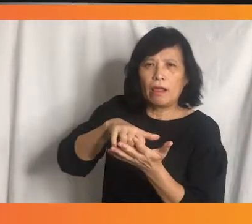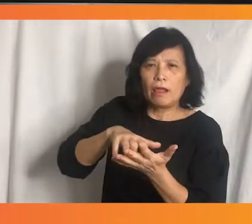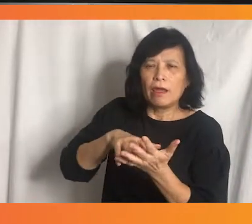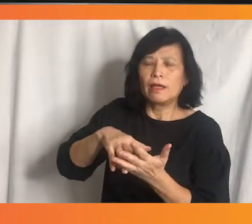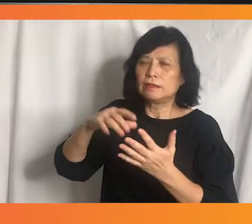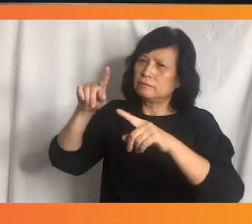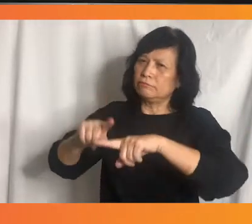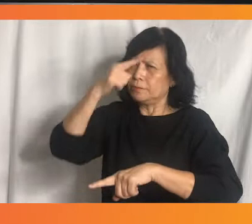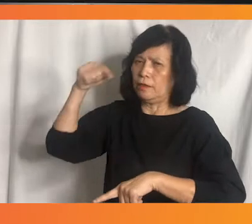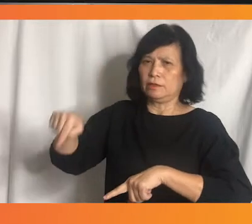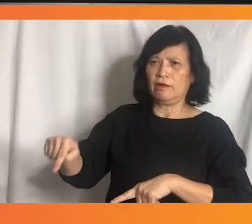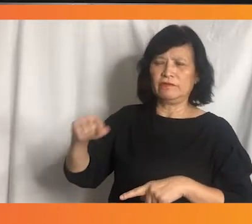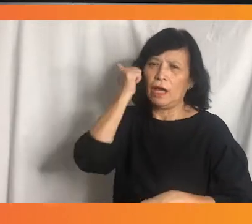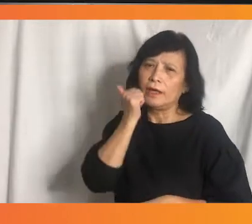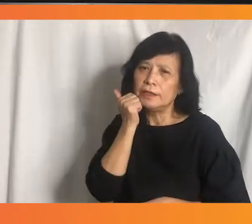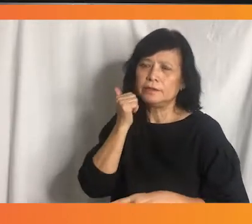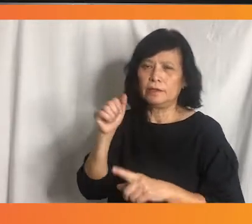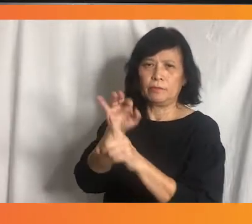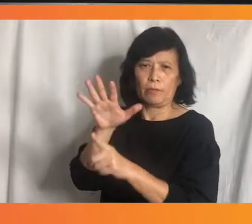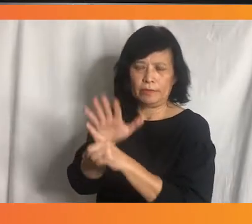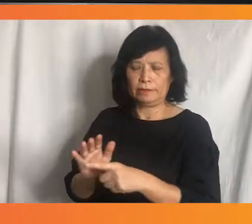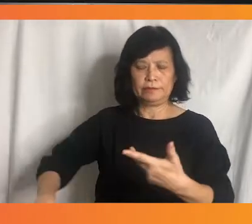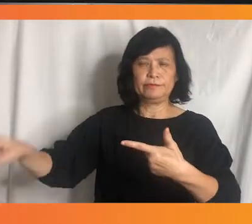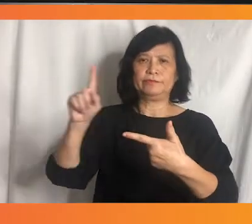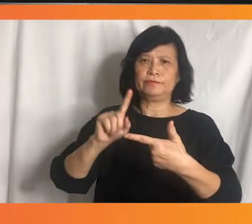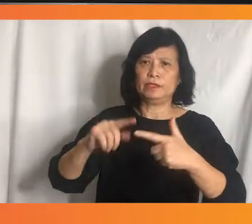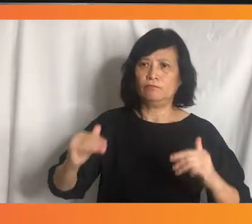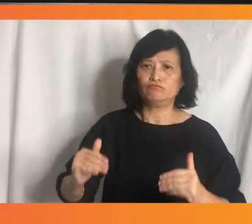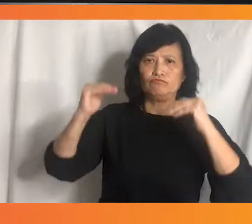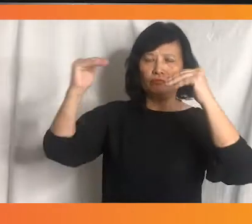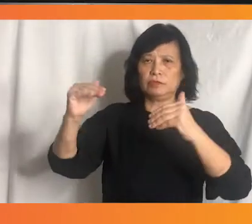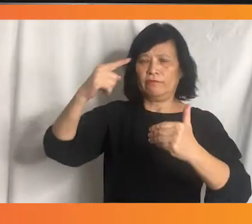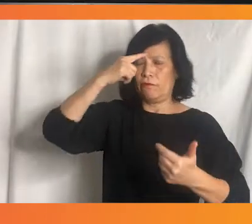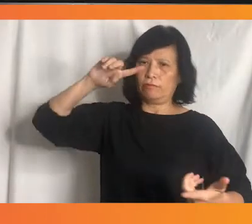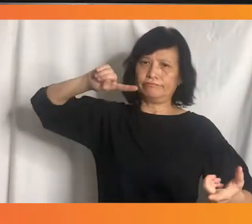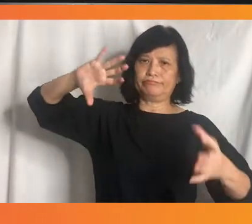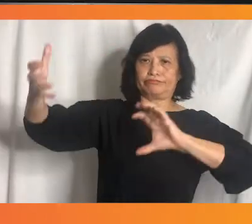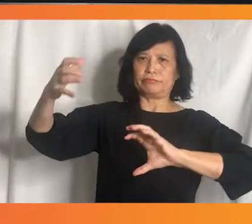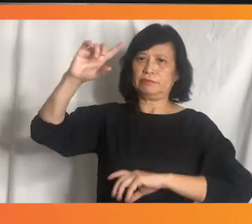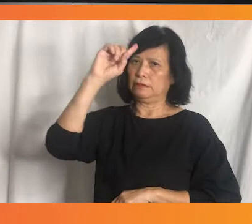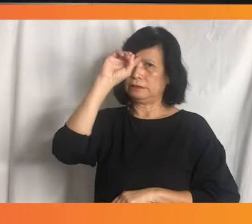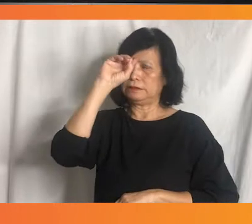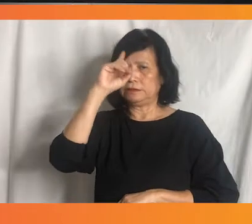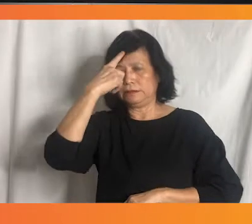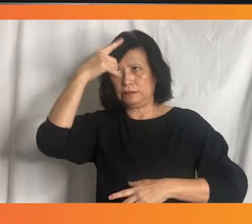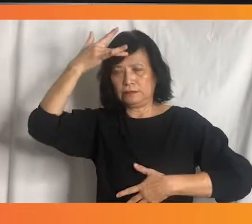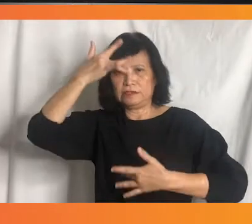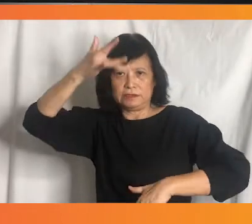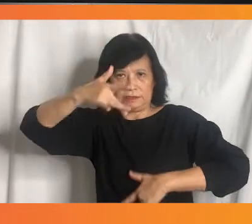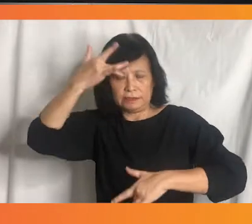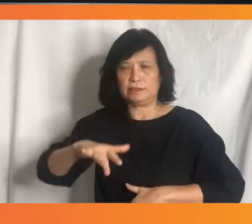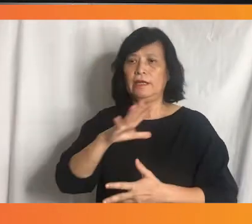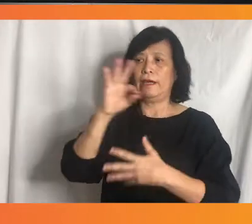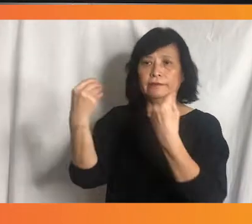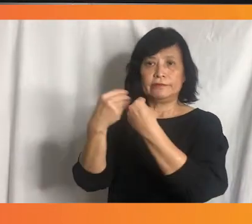ageing population. The second wave would be the rising prevalence of chronic diseases. According to local statistics, the